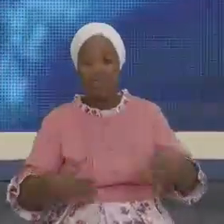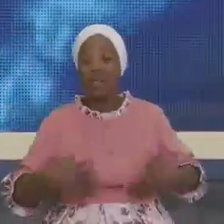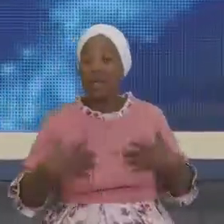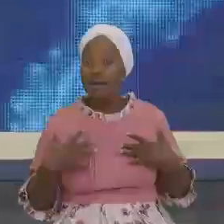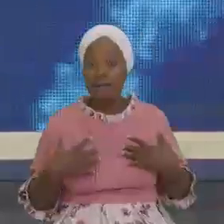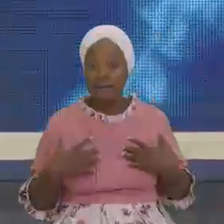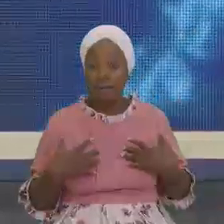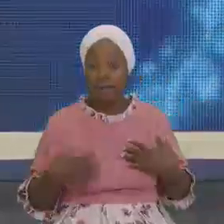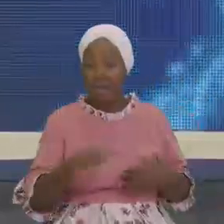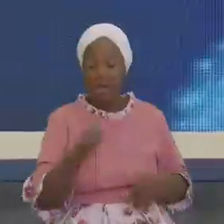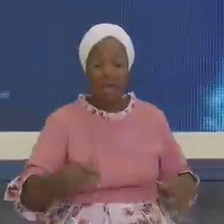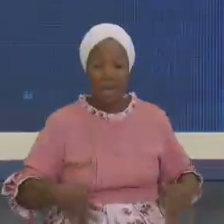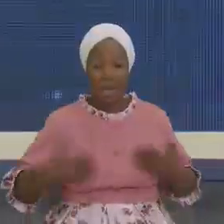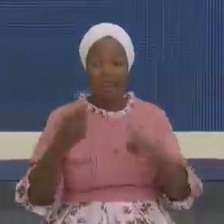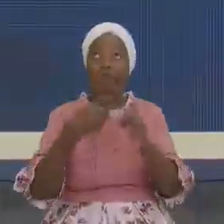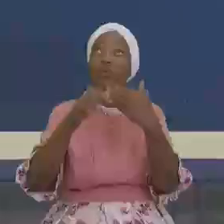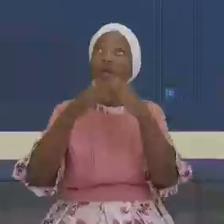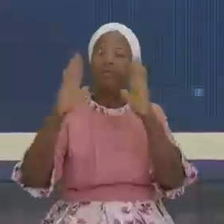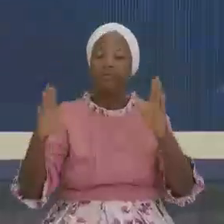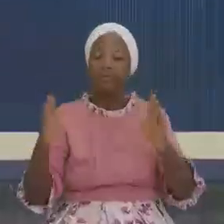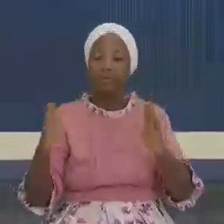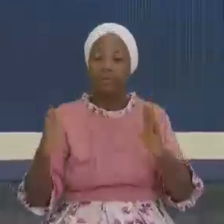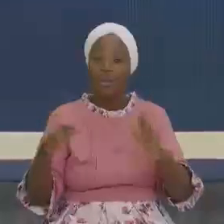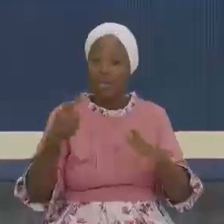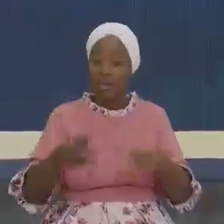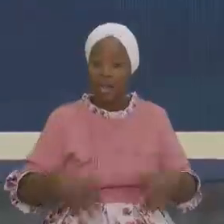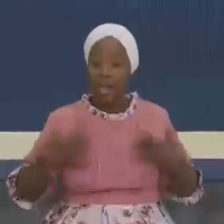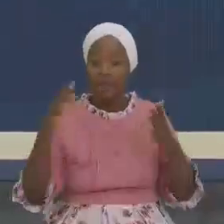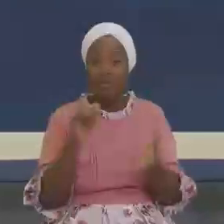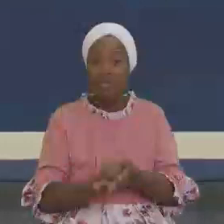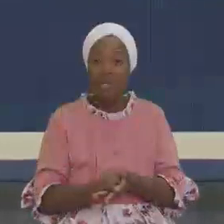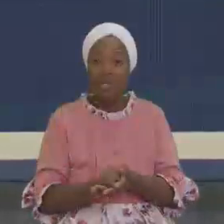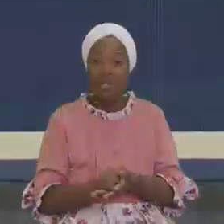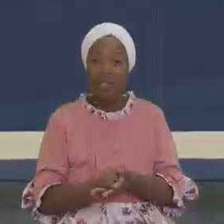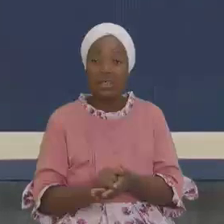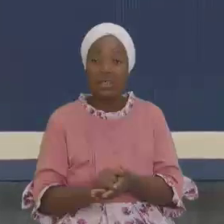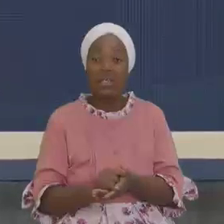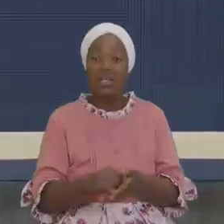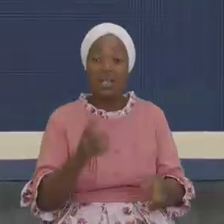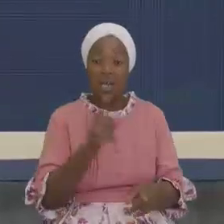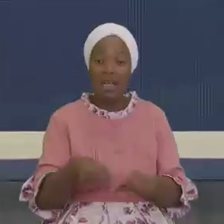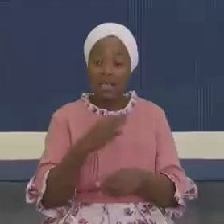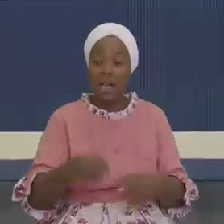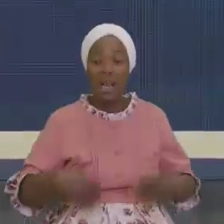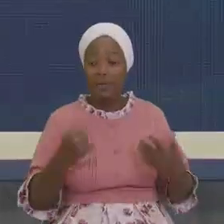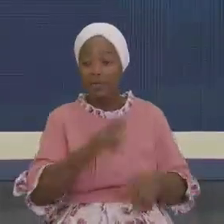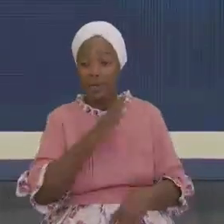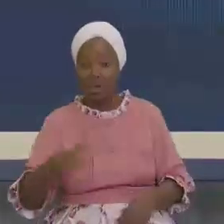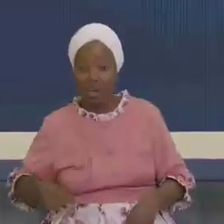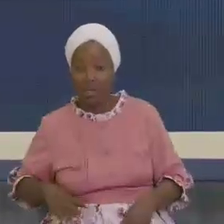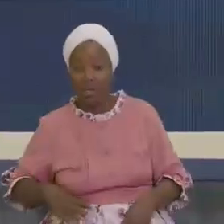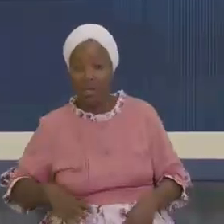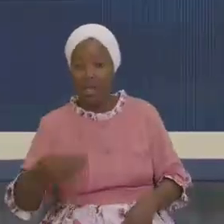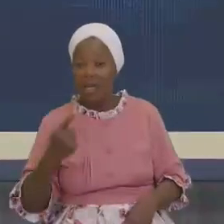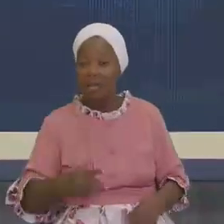a life from heaven, the life like the life of Christ. The life that